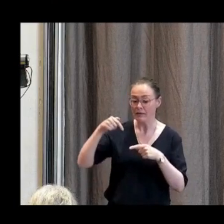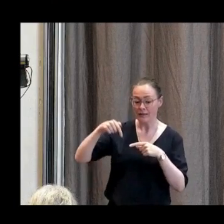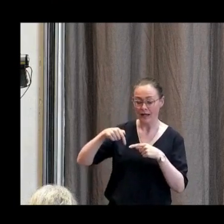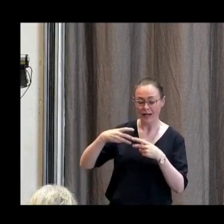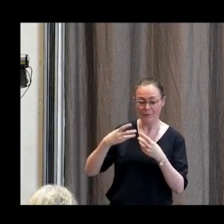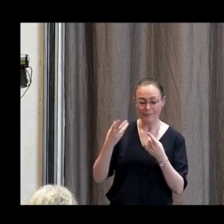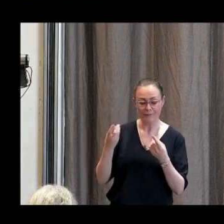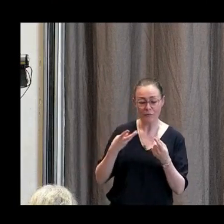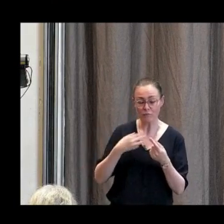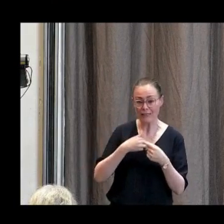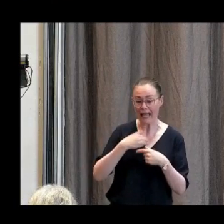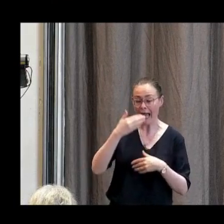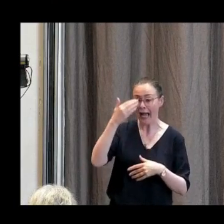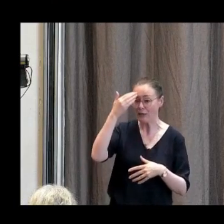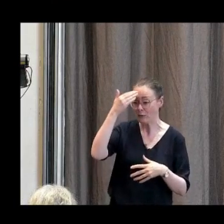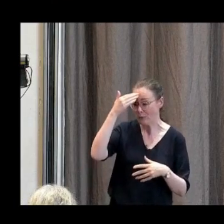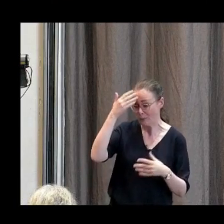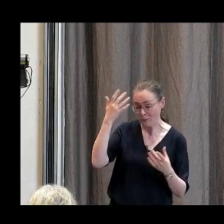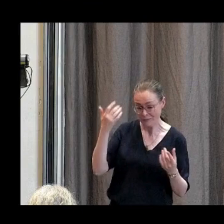really know very...